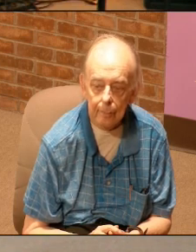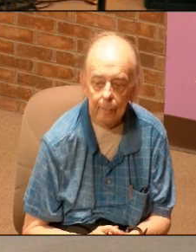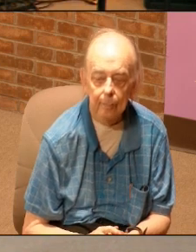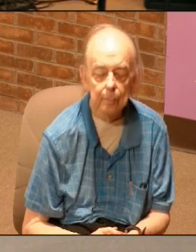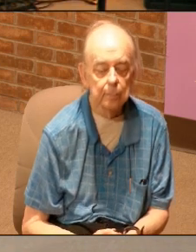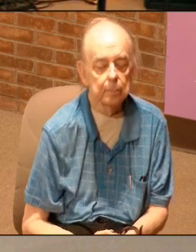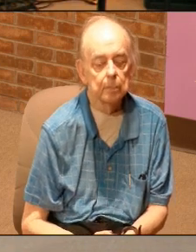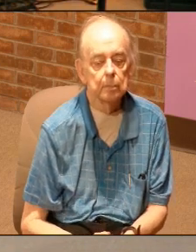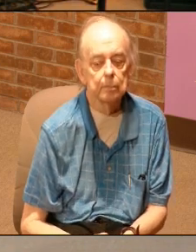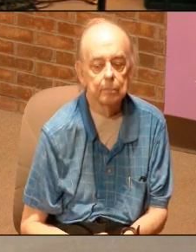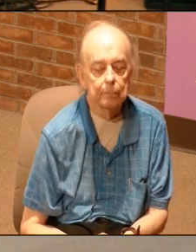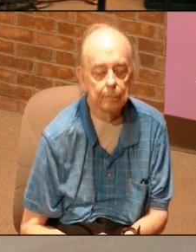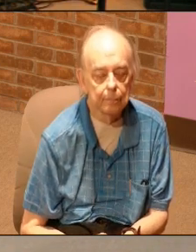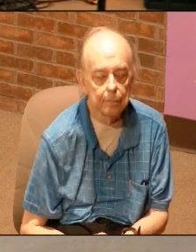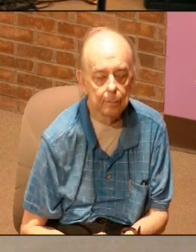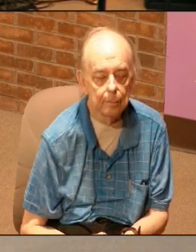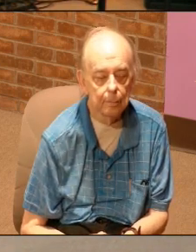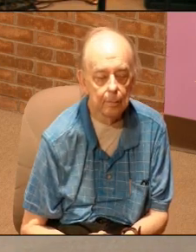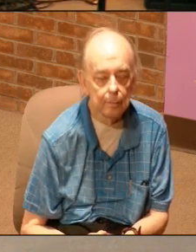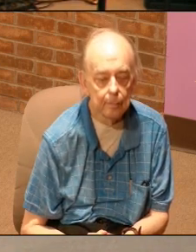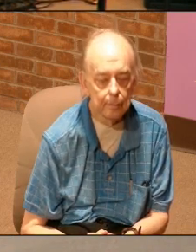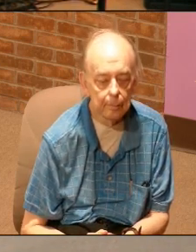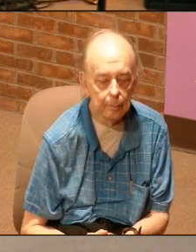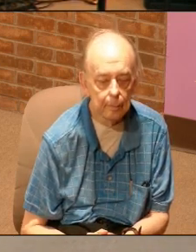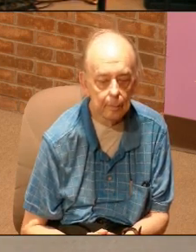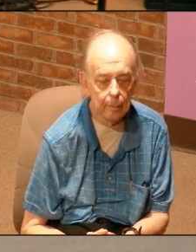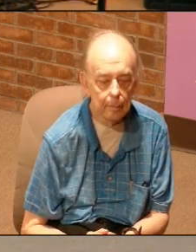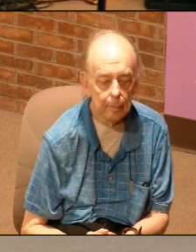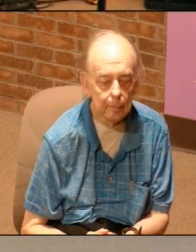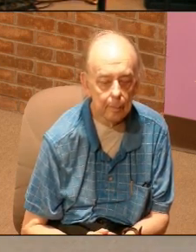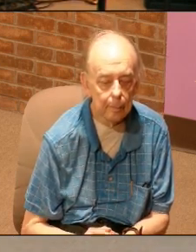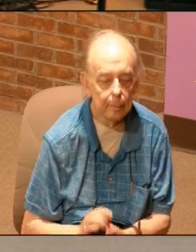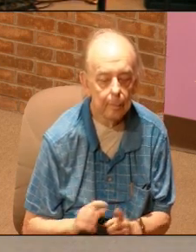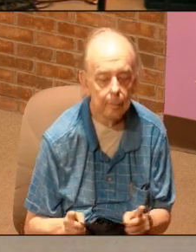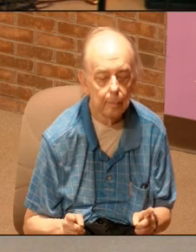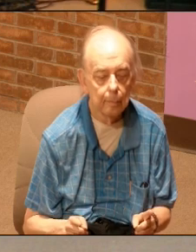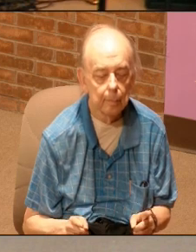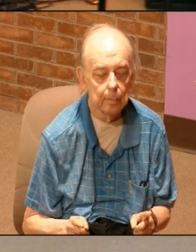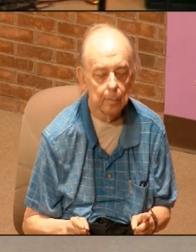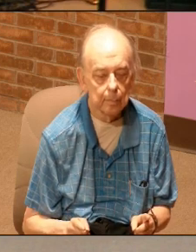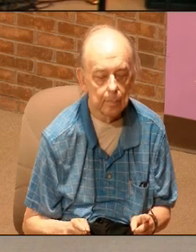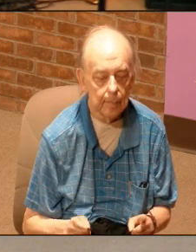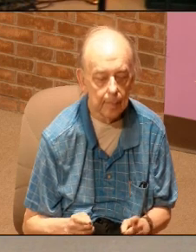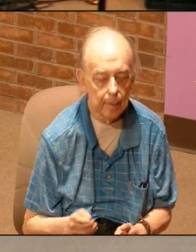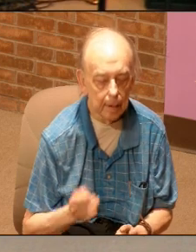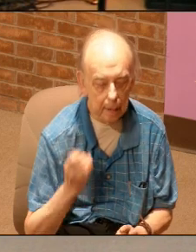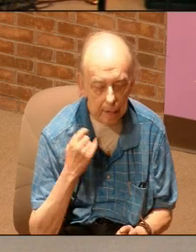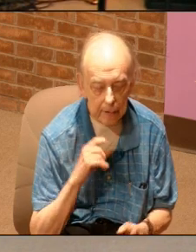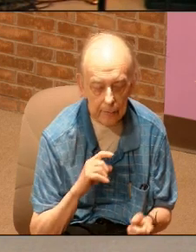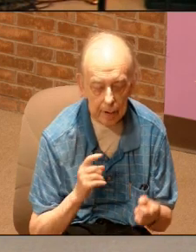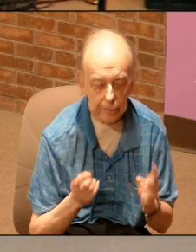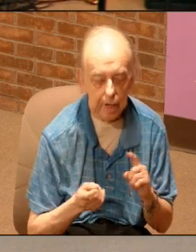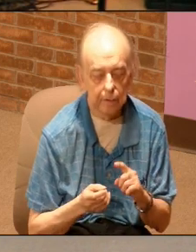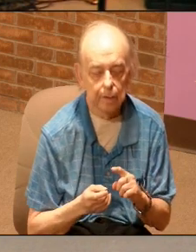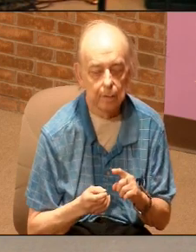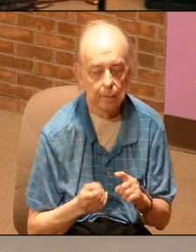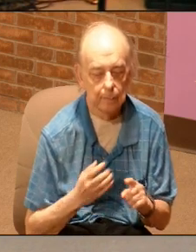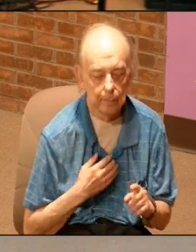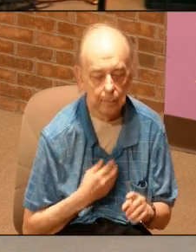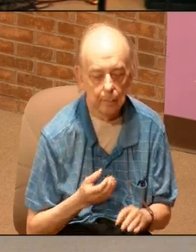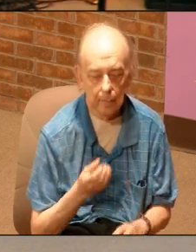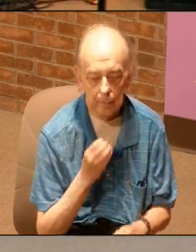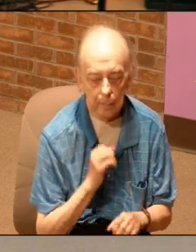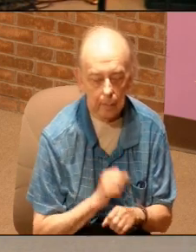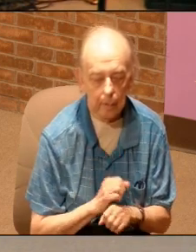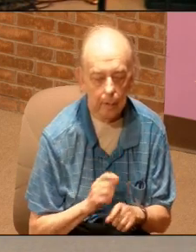Trust me, I tried. It's not good. But unless I change my eating